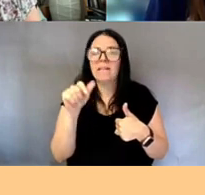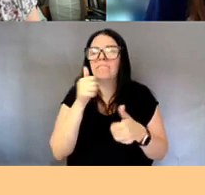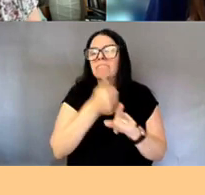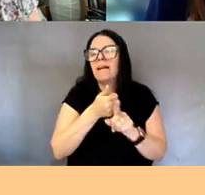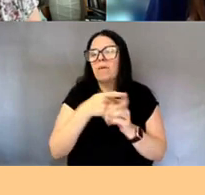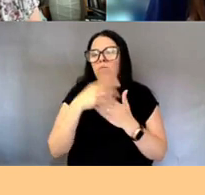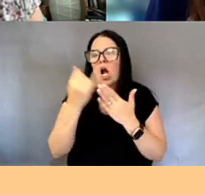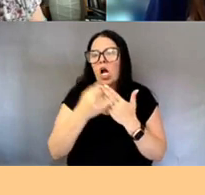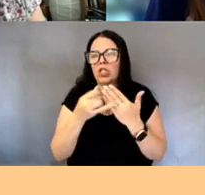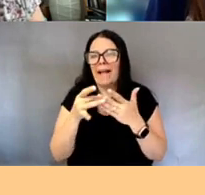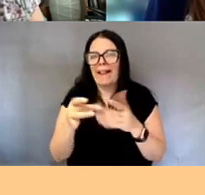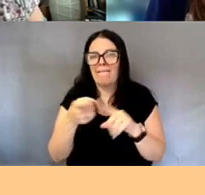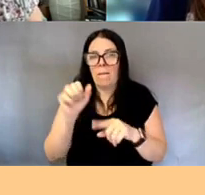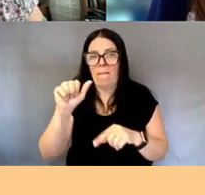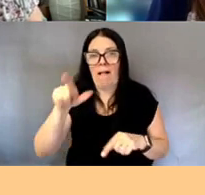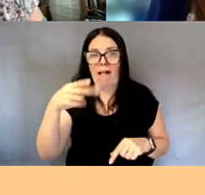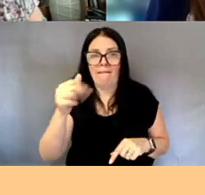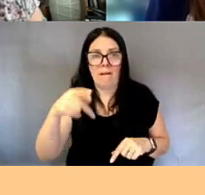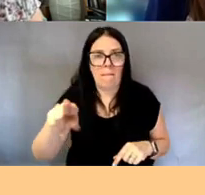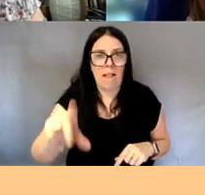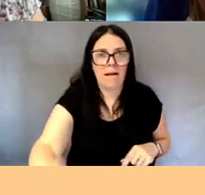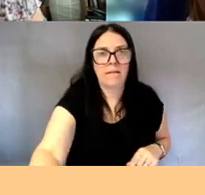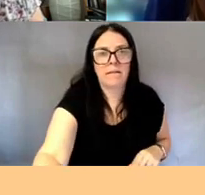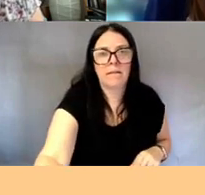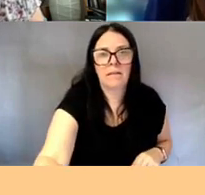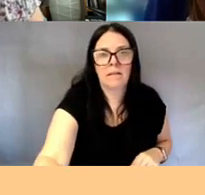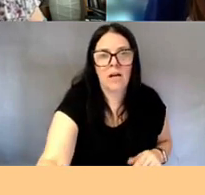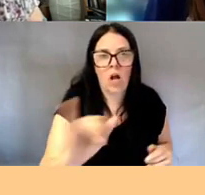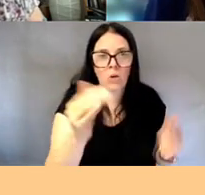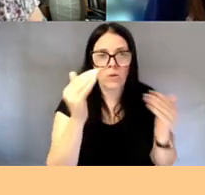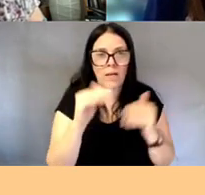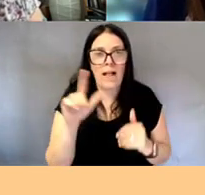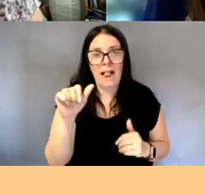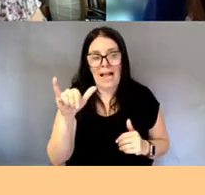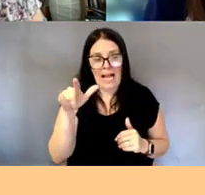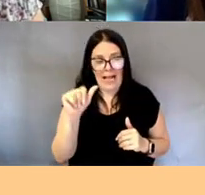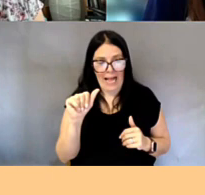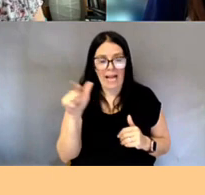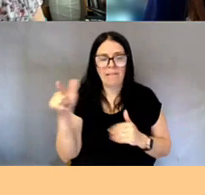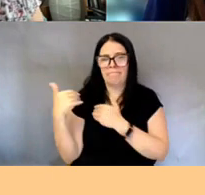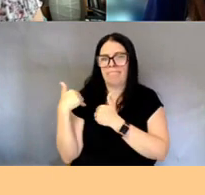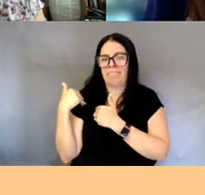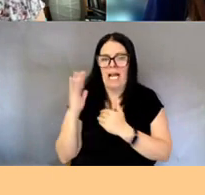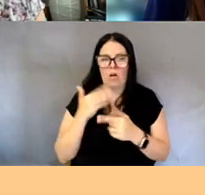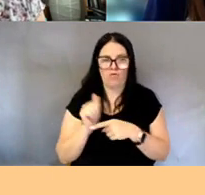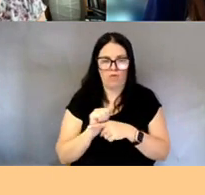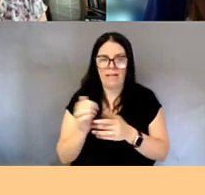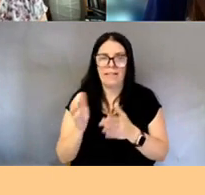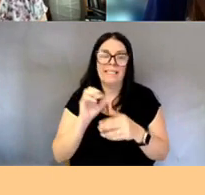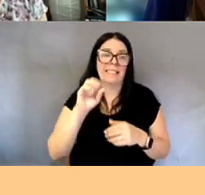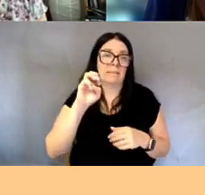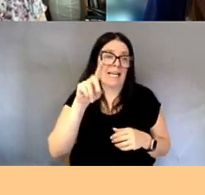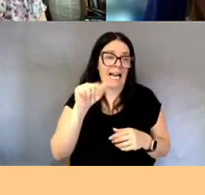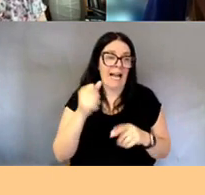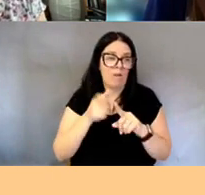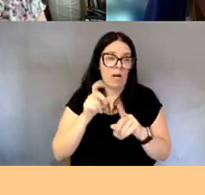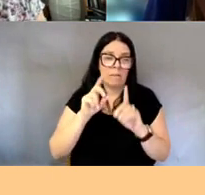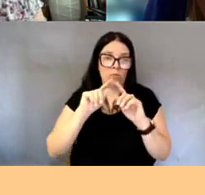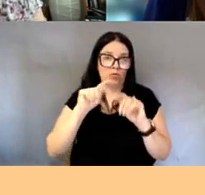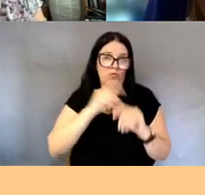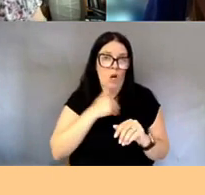from AlphaPlus. And then also we have Leila from Preparatory Training Programs, Smita from Toronto District School